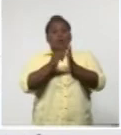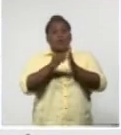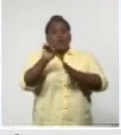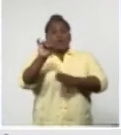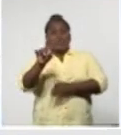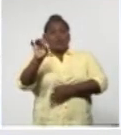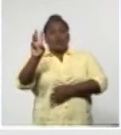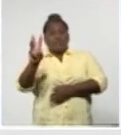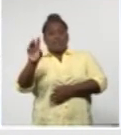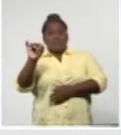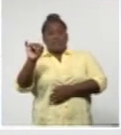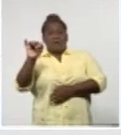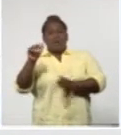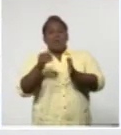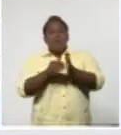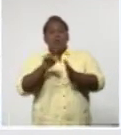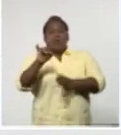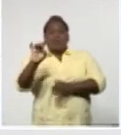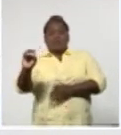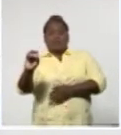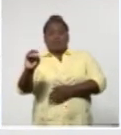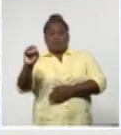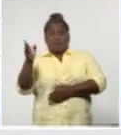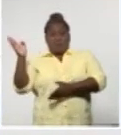9 million mark.